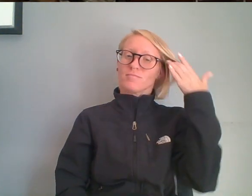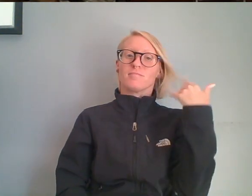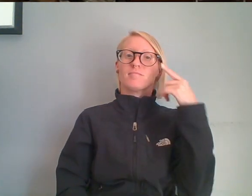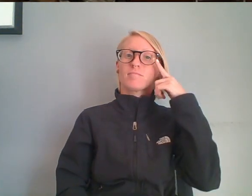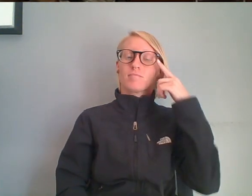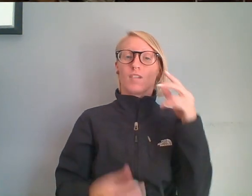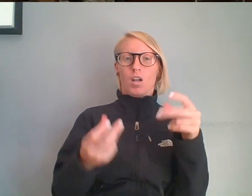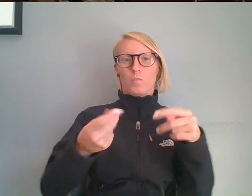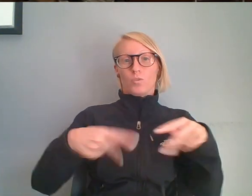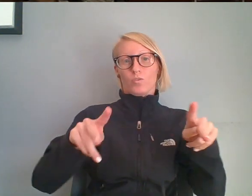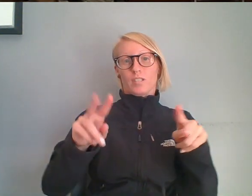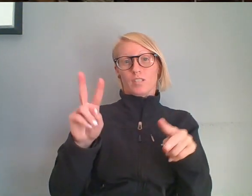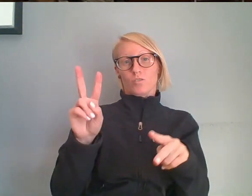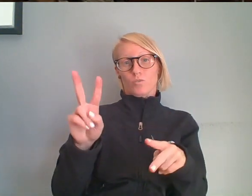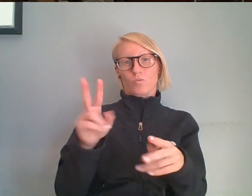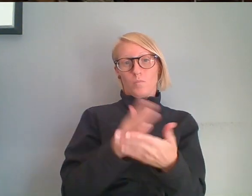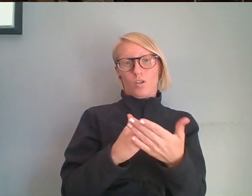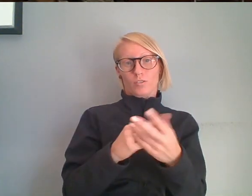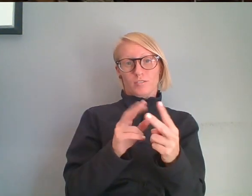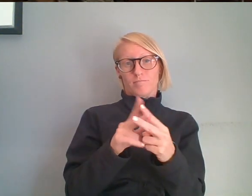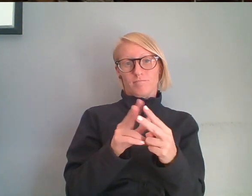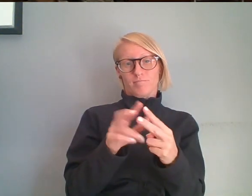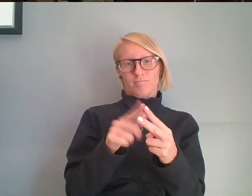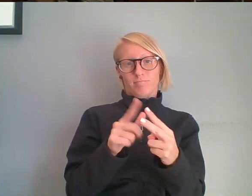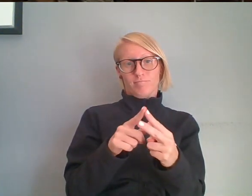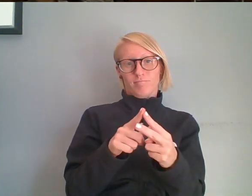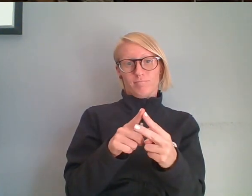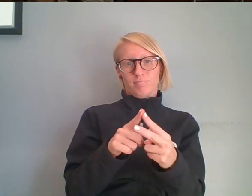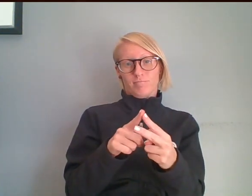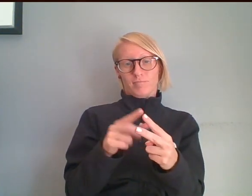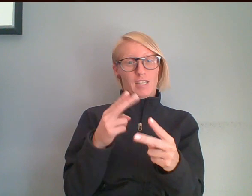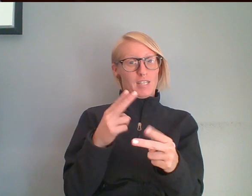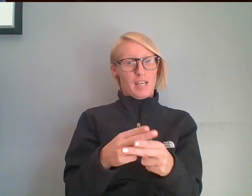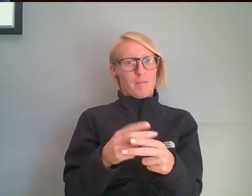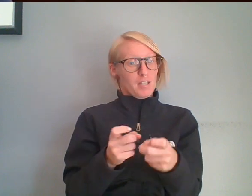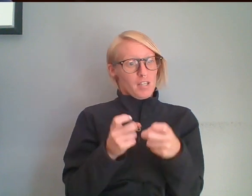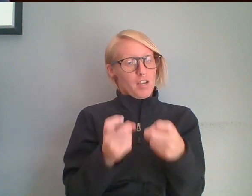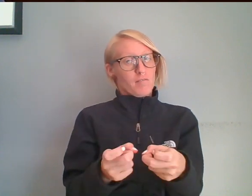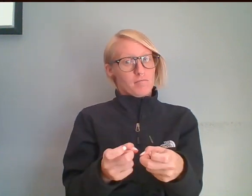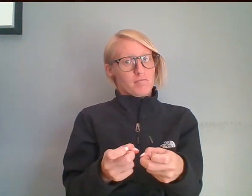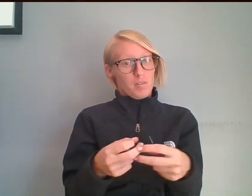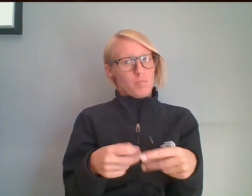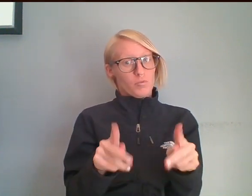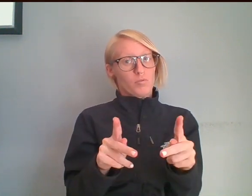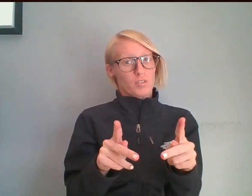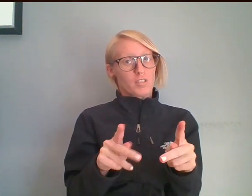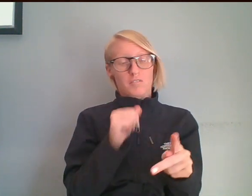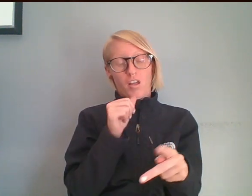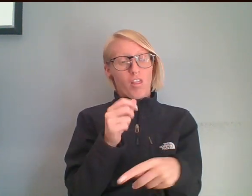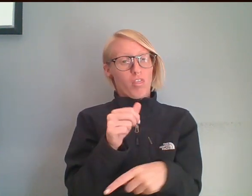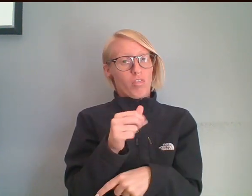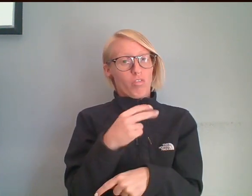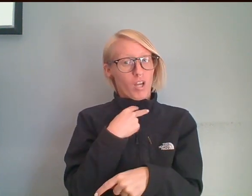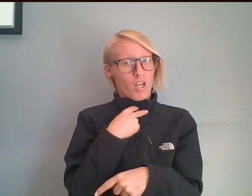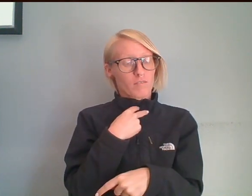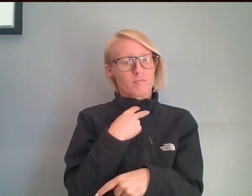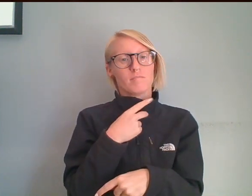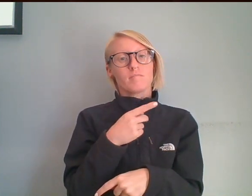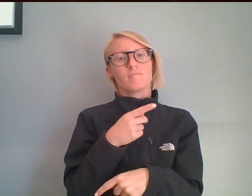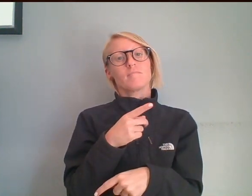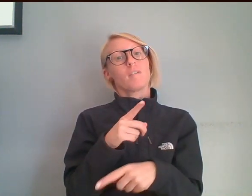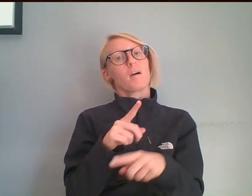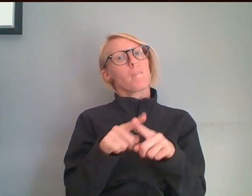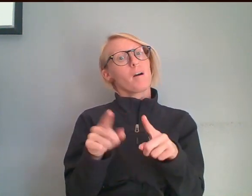in this game. The opportunity is for you, the gift receiver, to name a gift. That's kind of fun. That's an opportunity. It's not a threat. But the